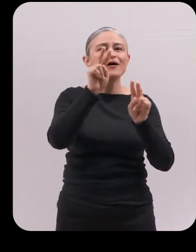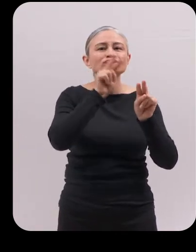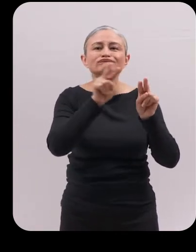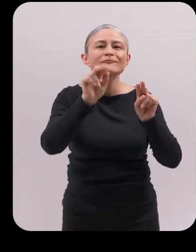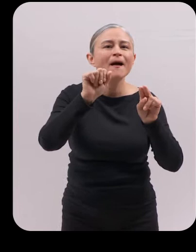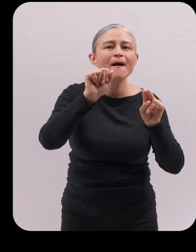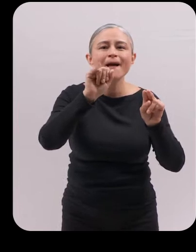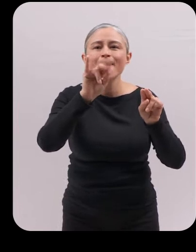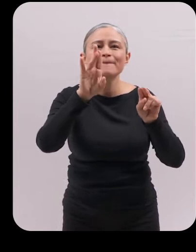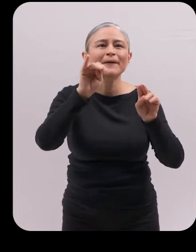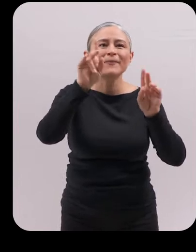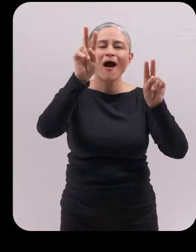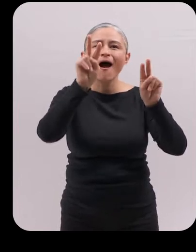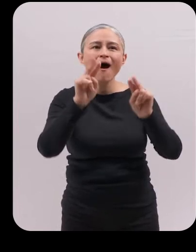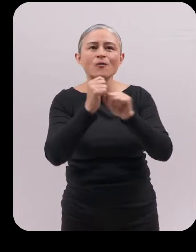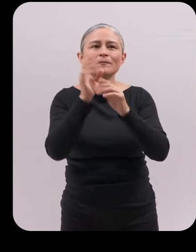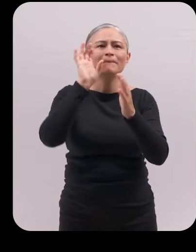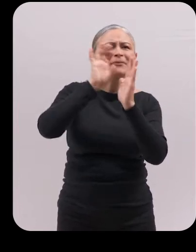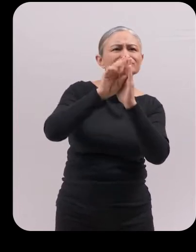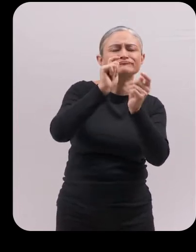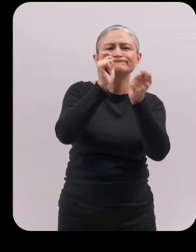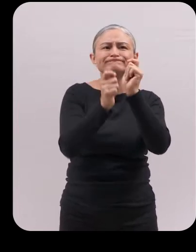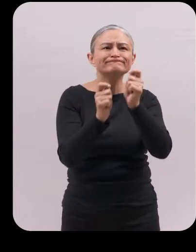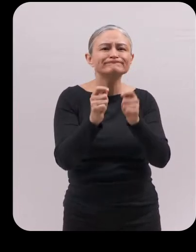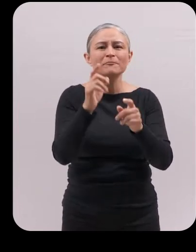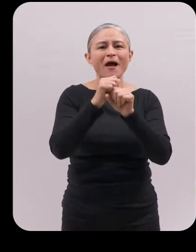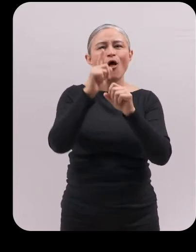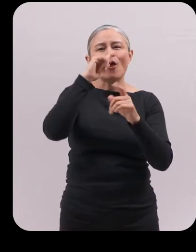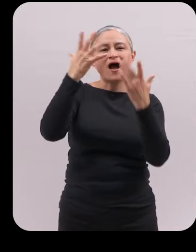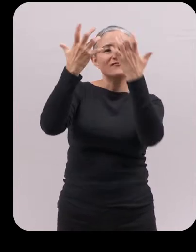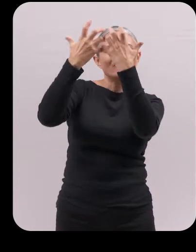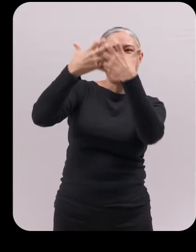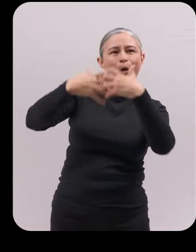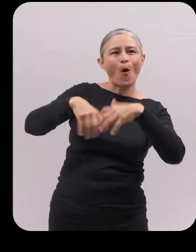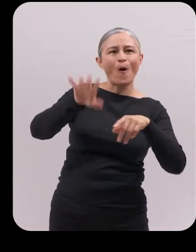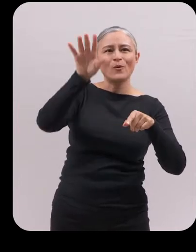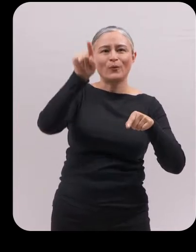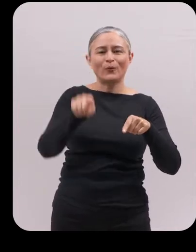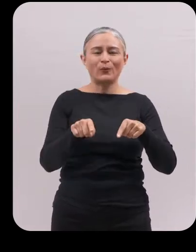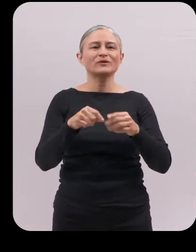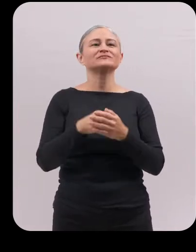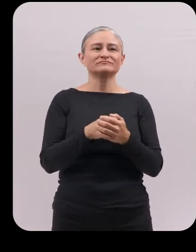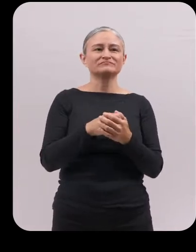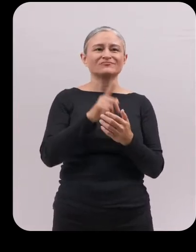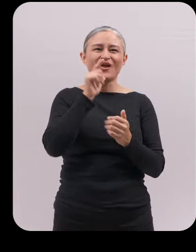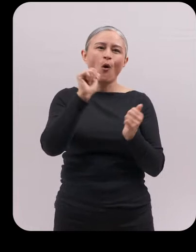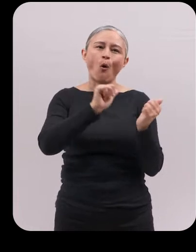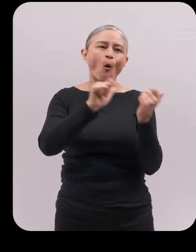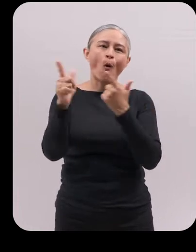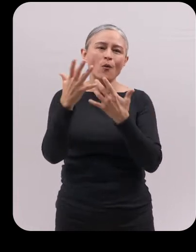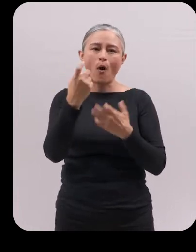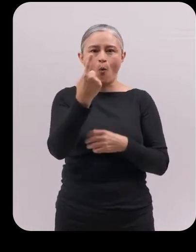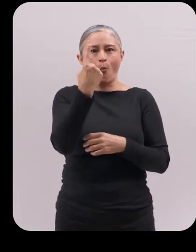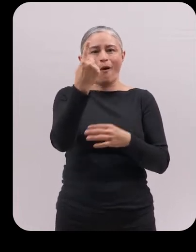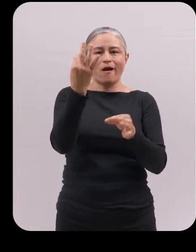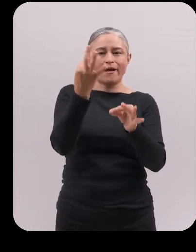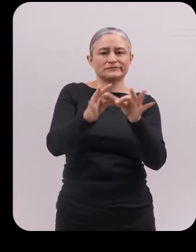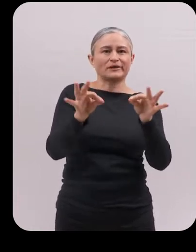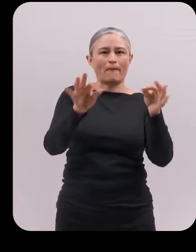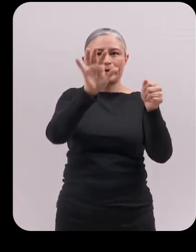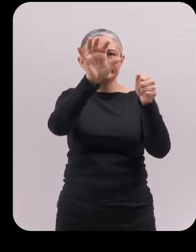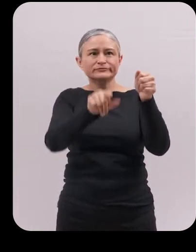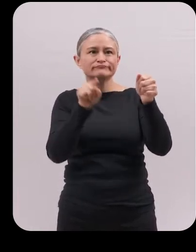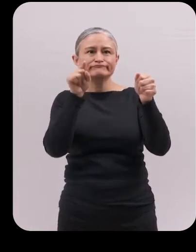right into editing photos and adding amenities, all within a fluid user flow. But not everyone wants a single-page app